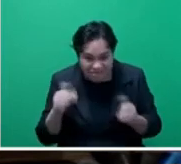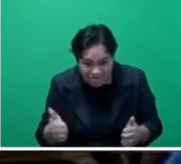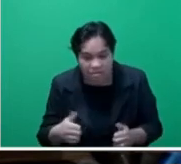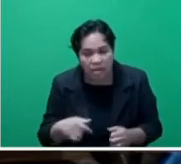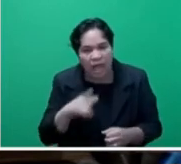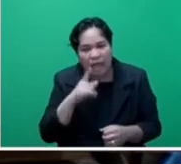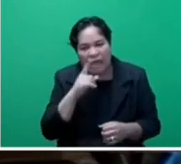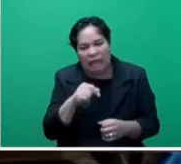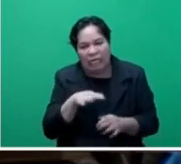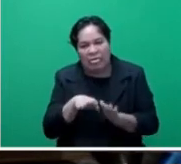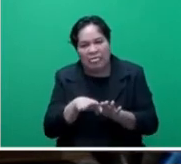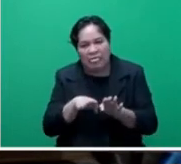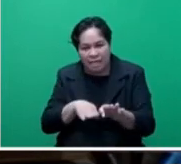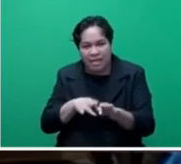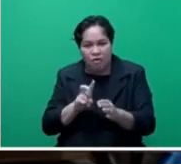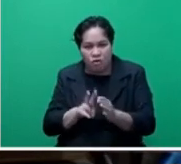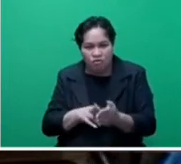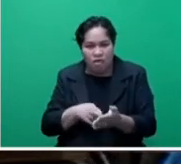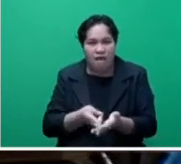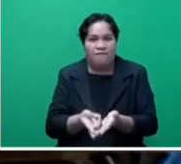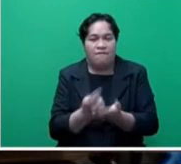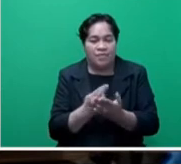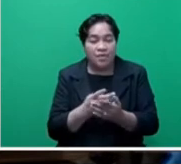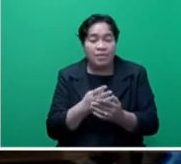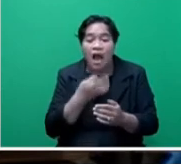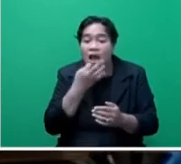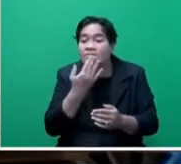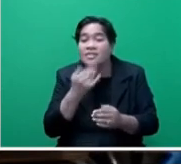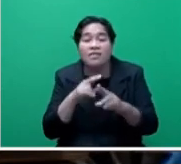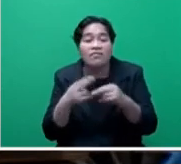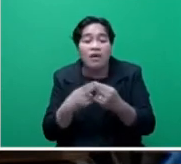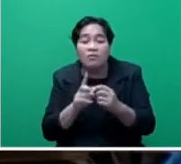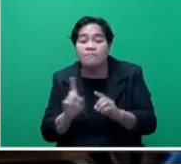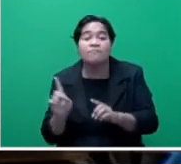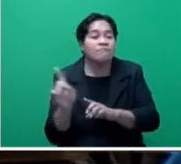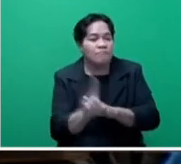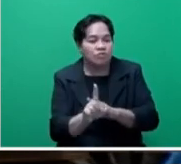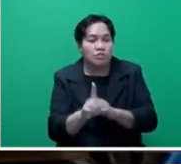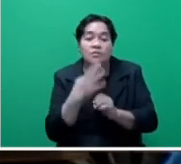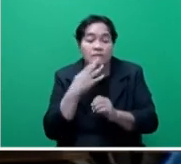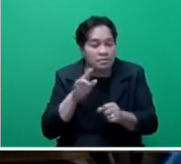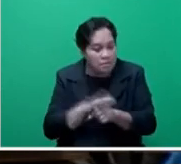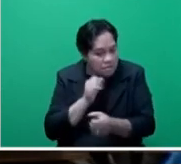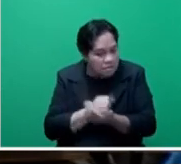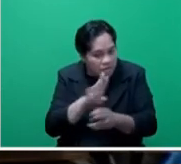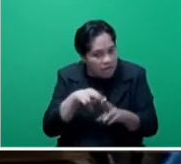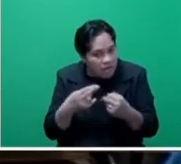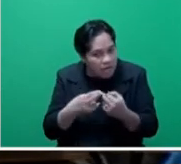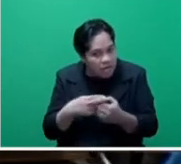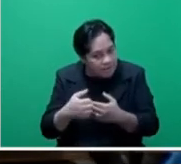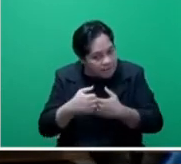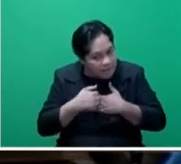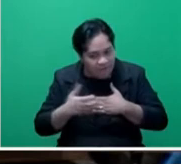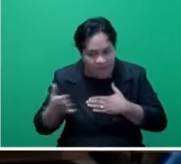our families to continue being on the front line and to keep our families healthy, safe, and grounded in these